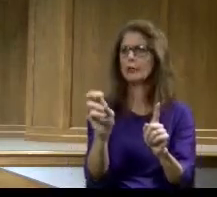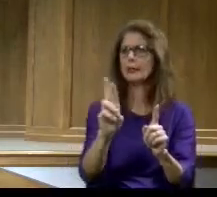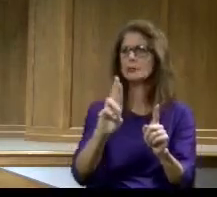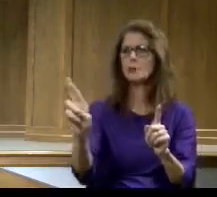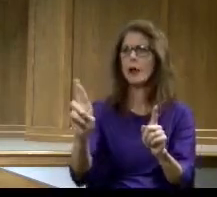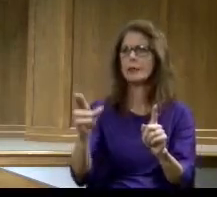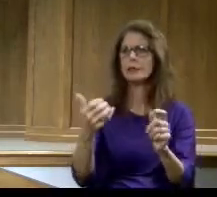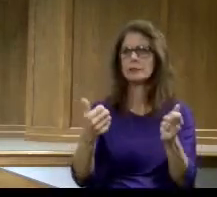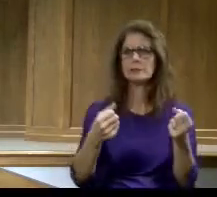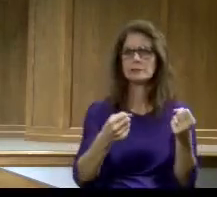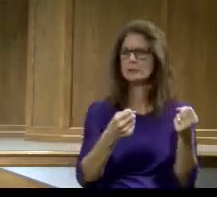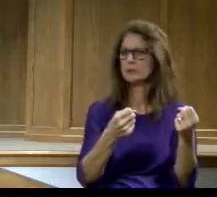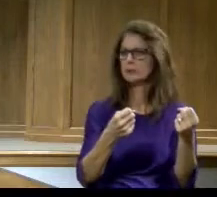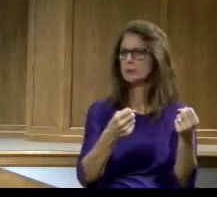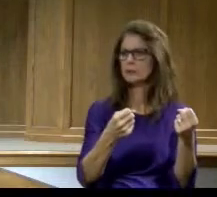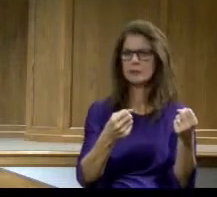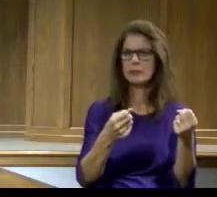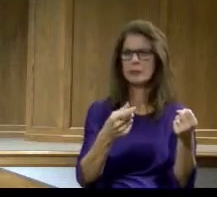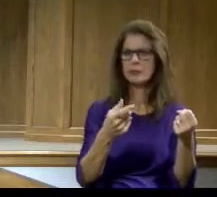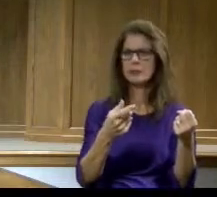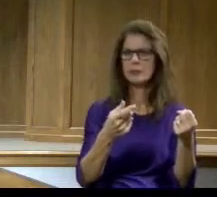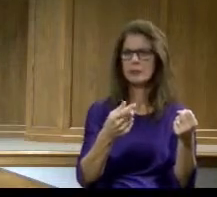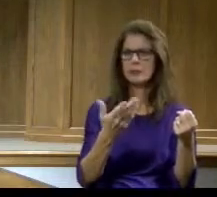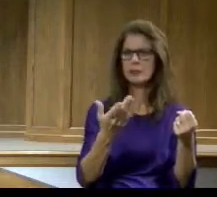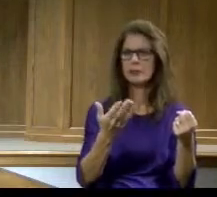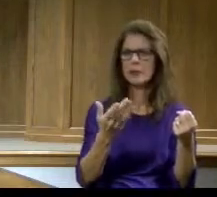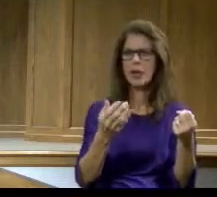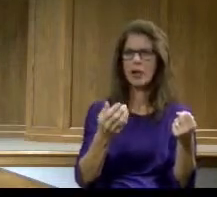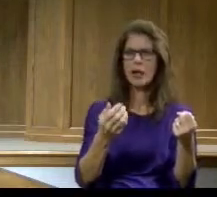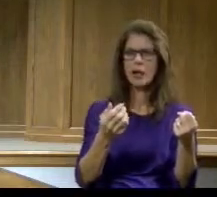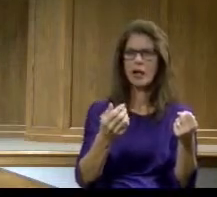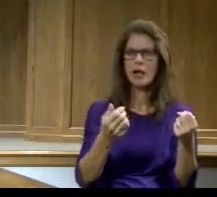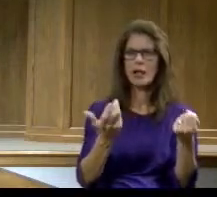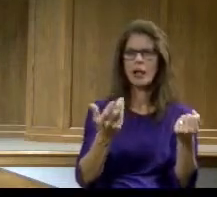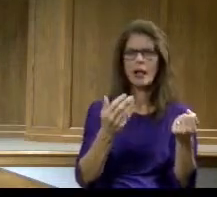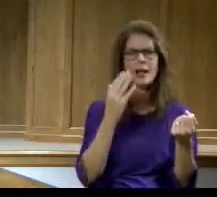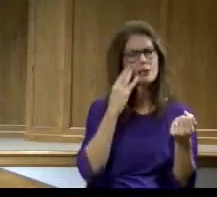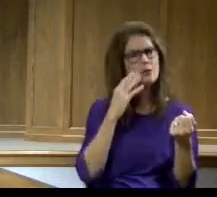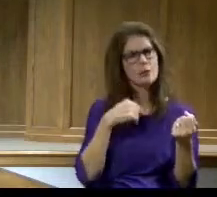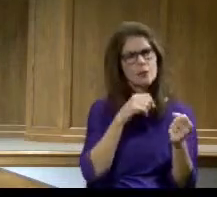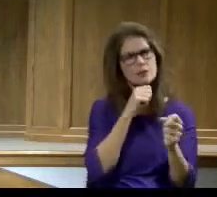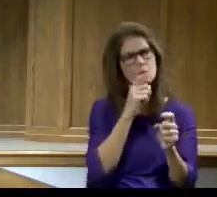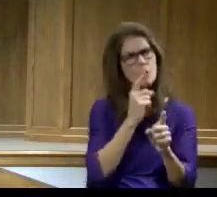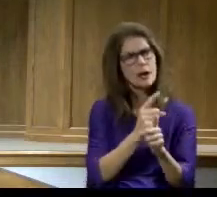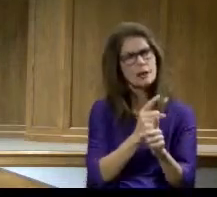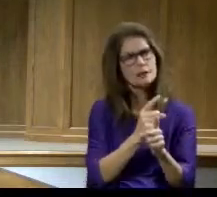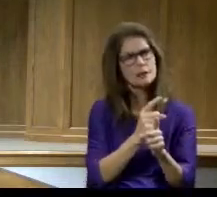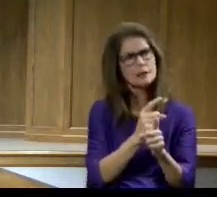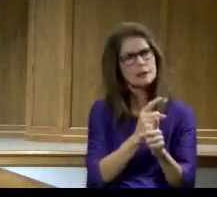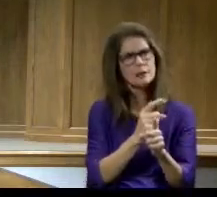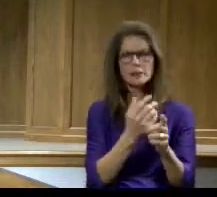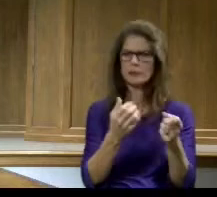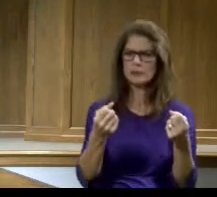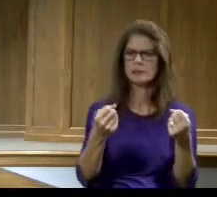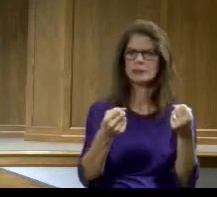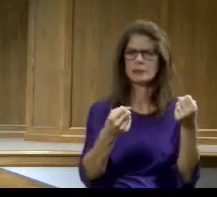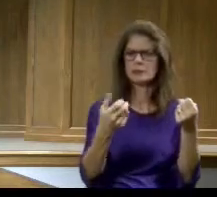exit. I mean, I know that much because they live on the other side of the city. Or they did